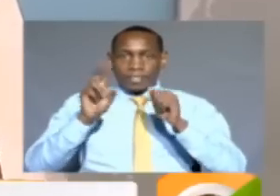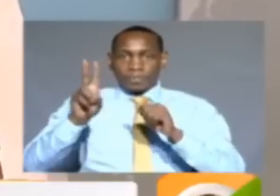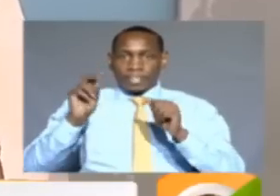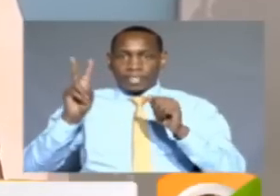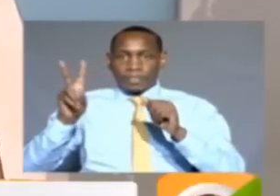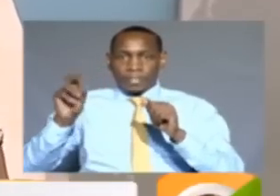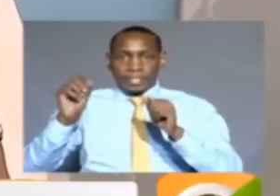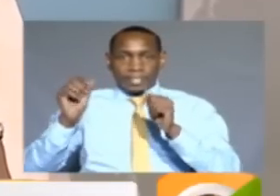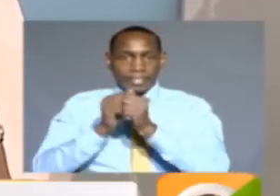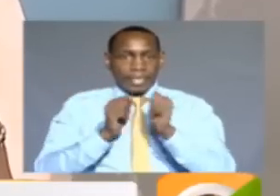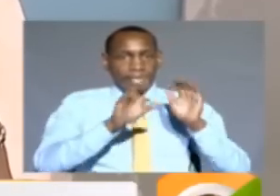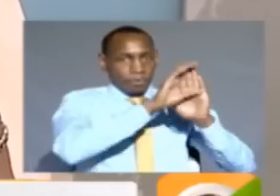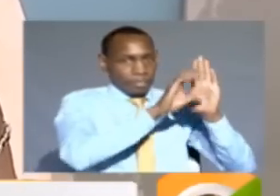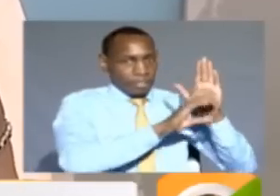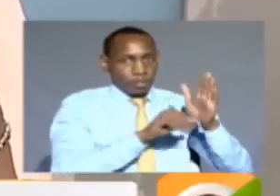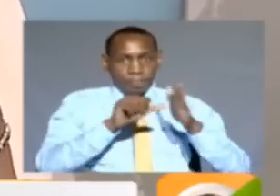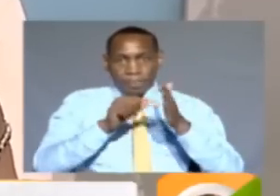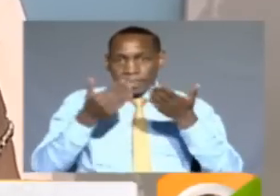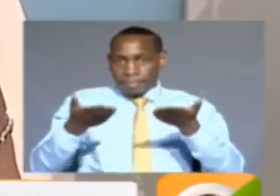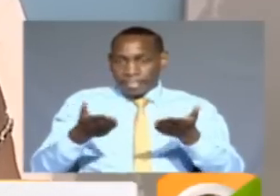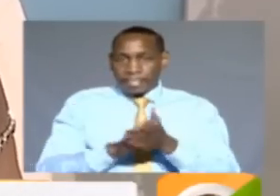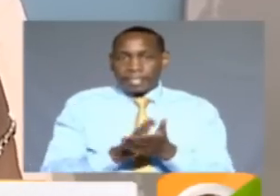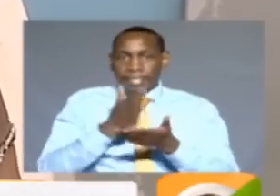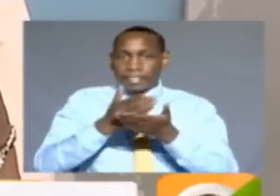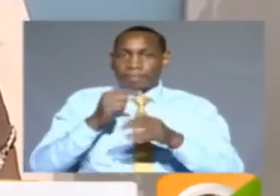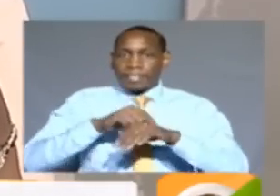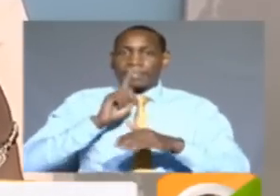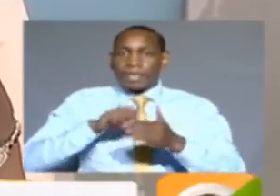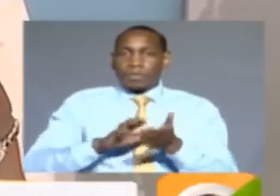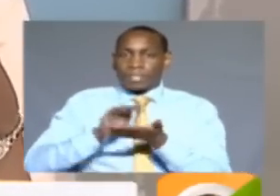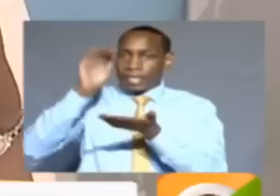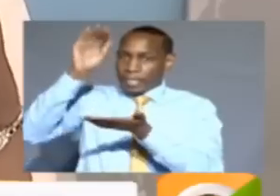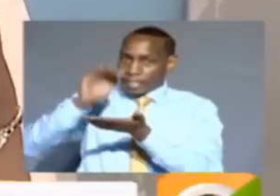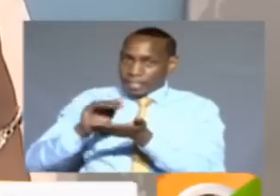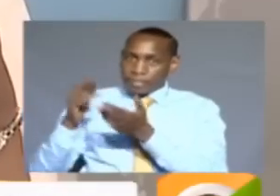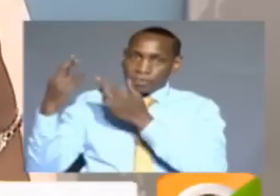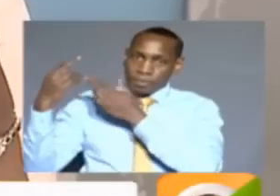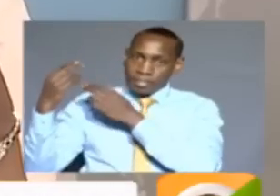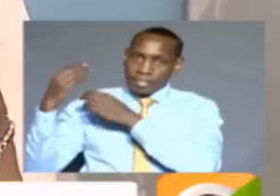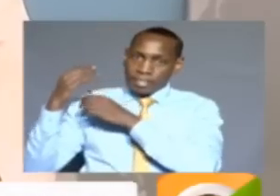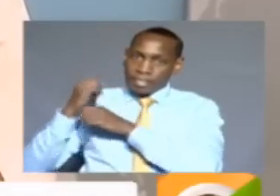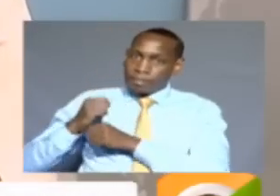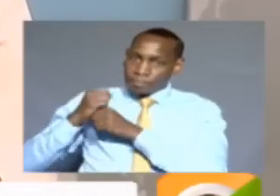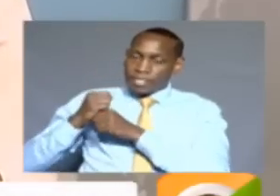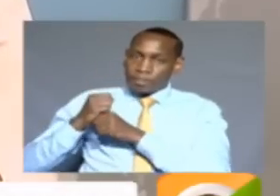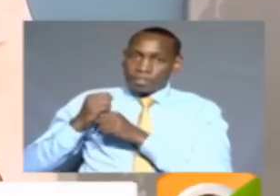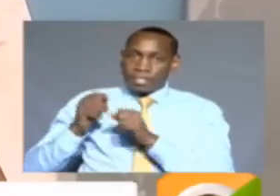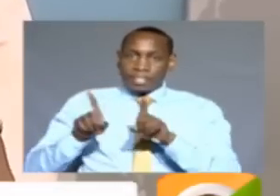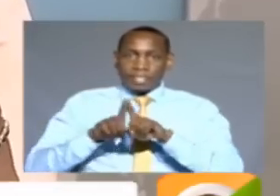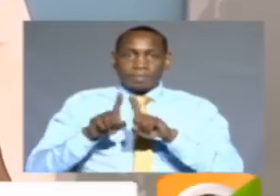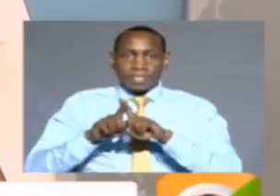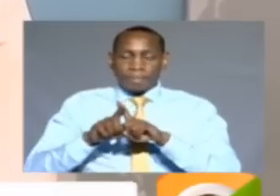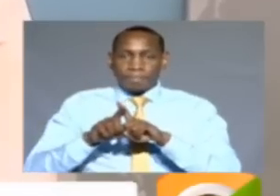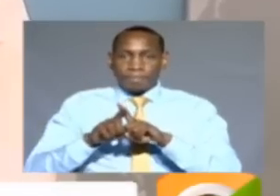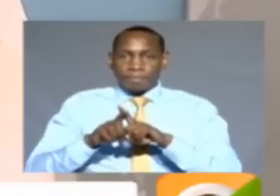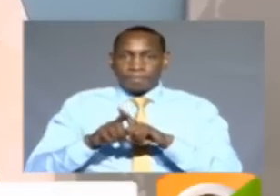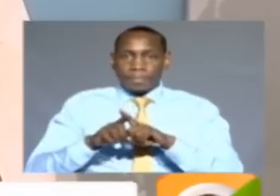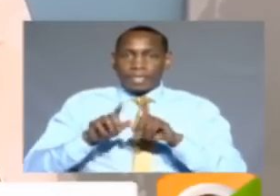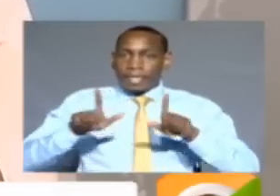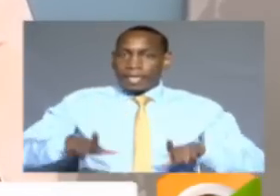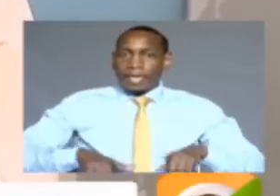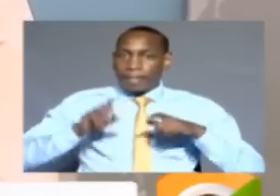we are seeing. And we sometimes keep talking about kupunguza mzigo and the fact that you have our wage bill is going through the roof and you have too